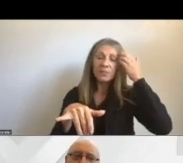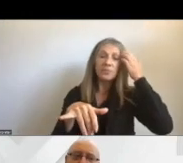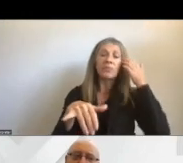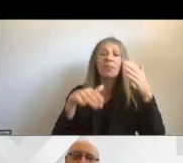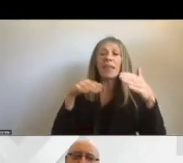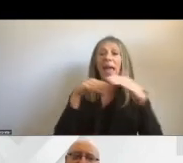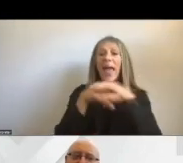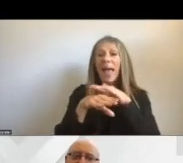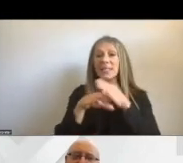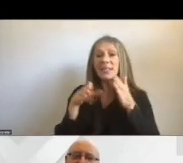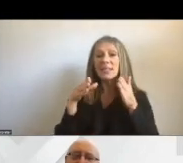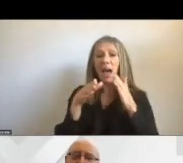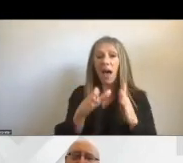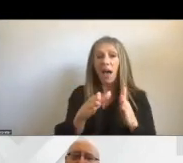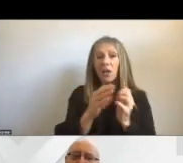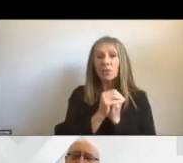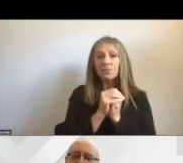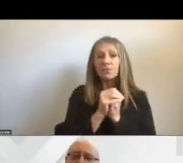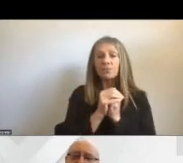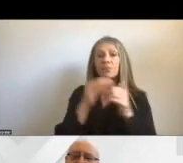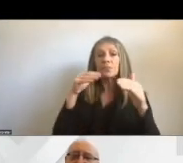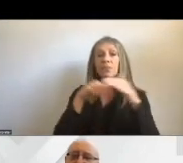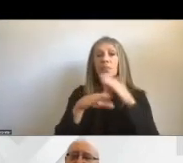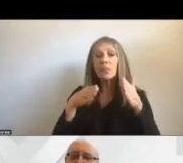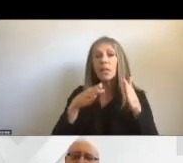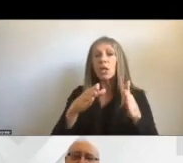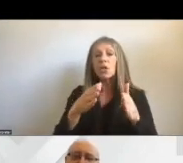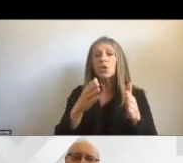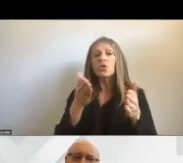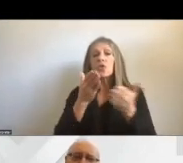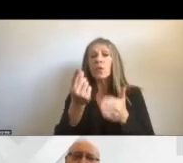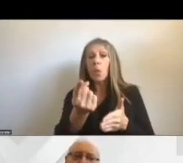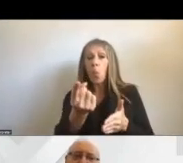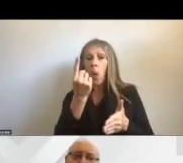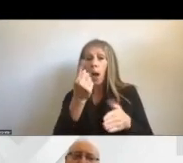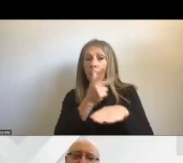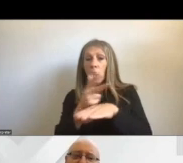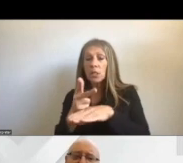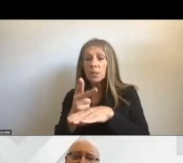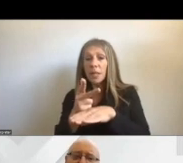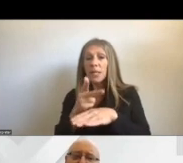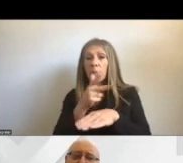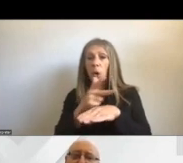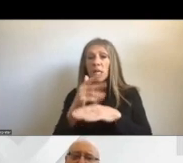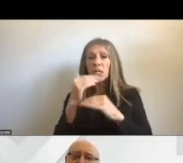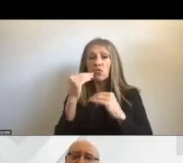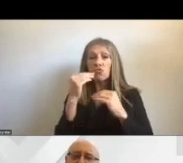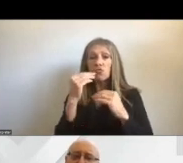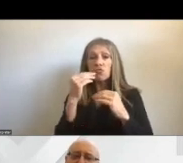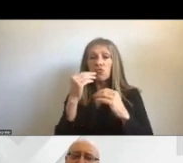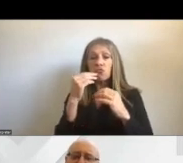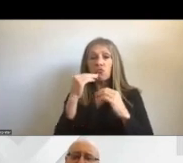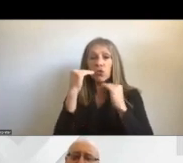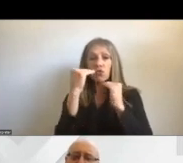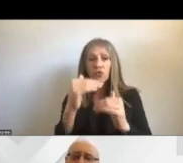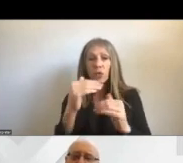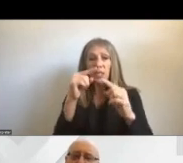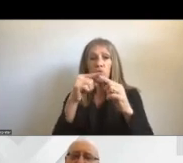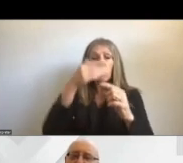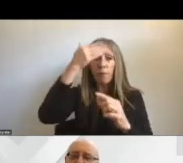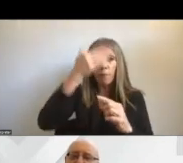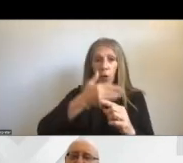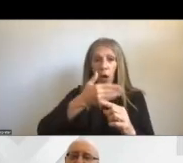actual dimensions of the parking